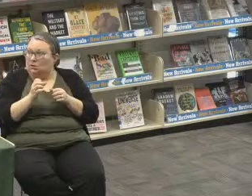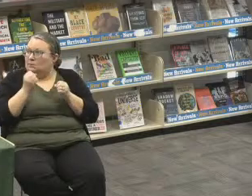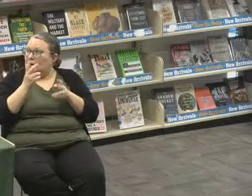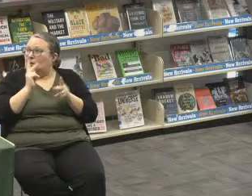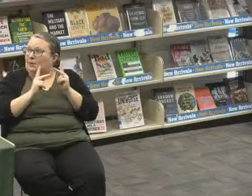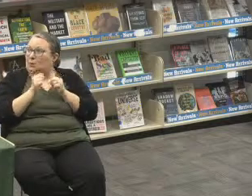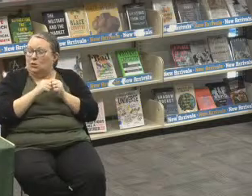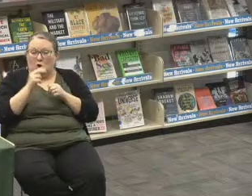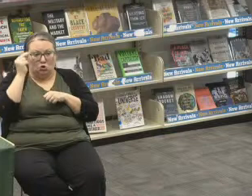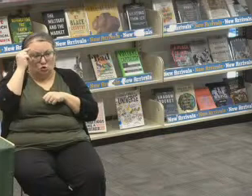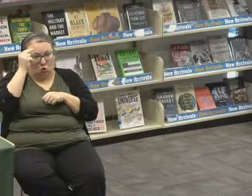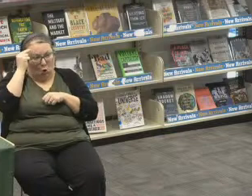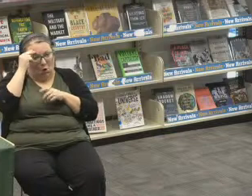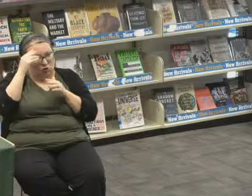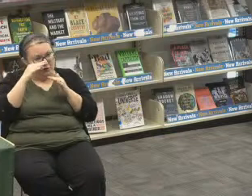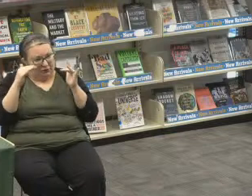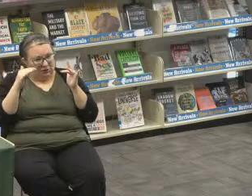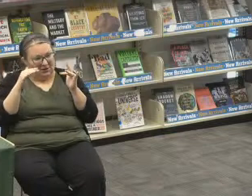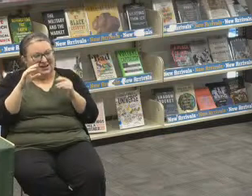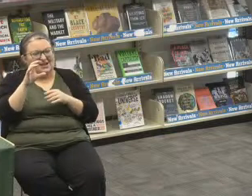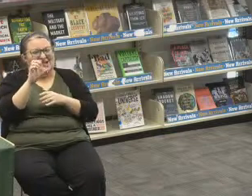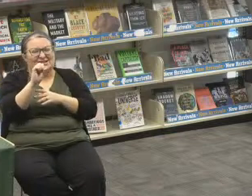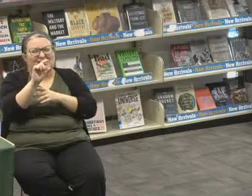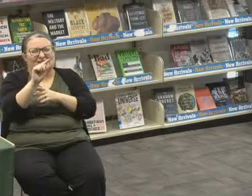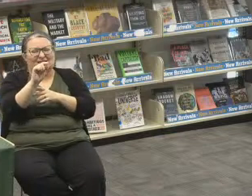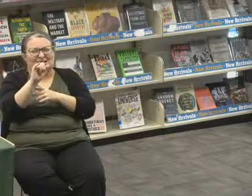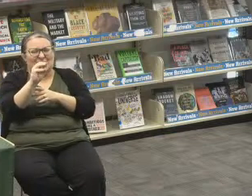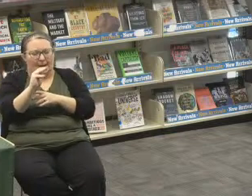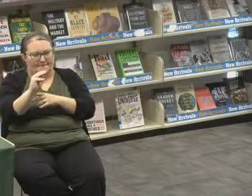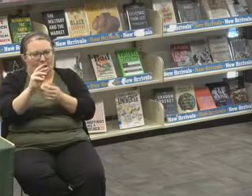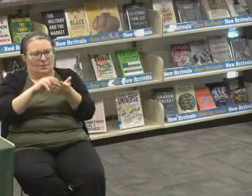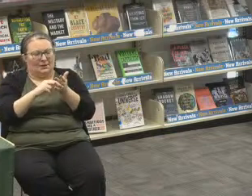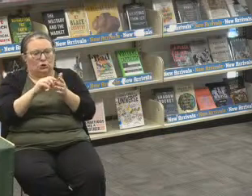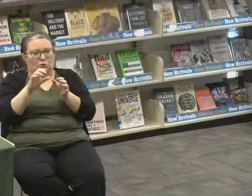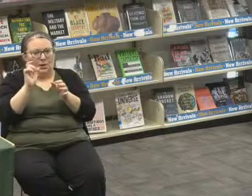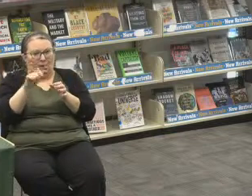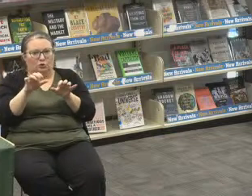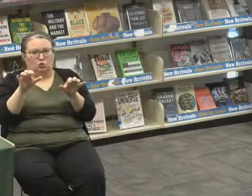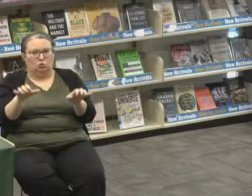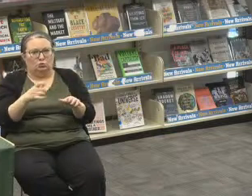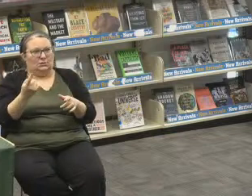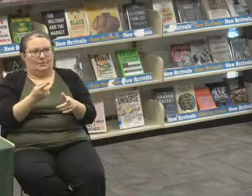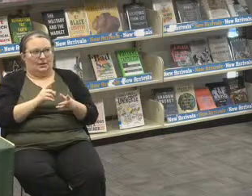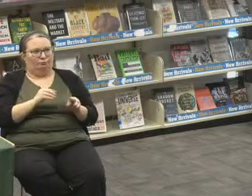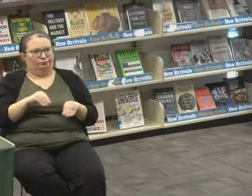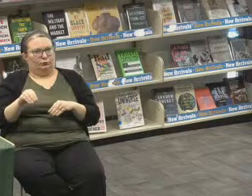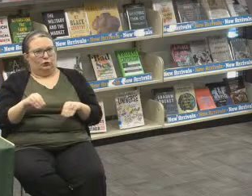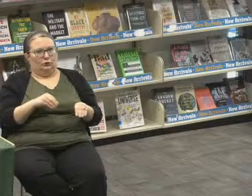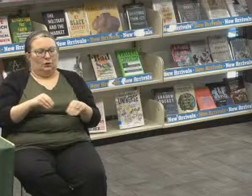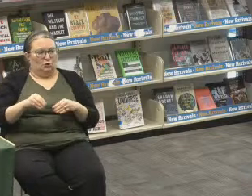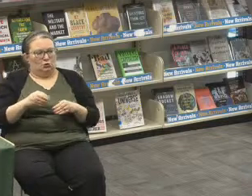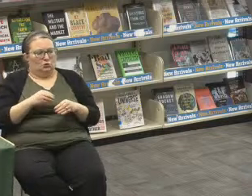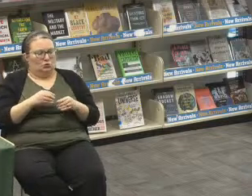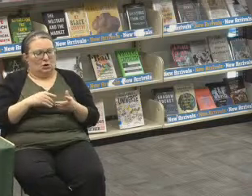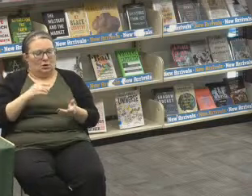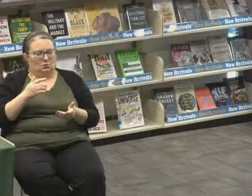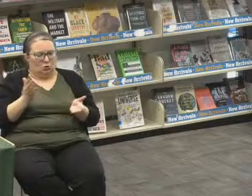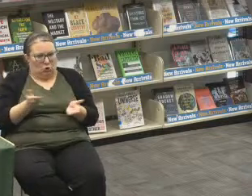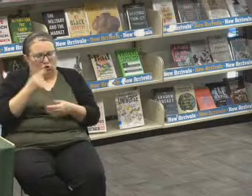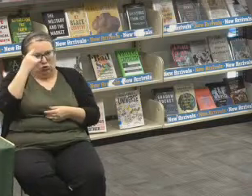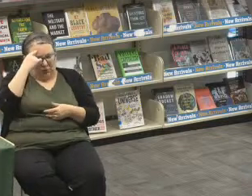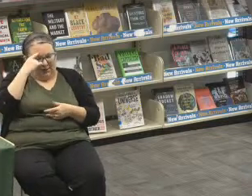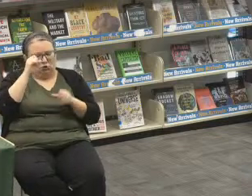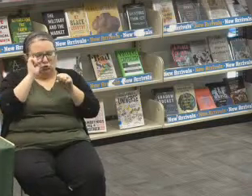people with neurodiversity stim. When you stim, that's something that you have to do essentially to kind of prod your brain